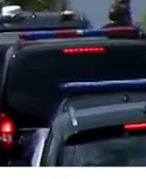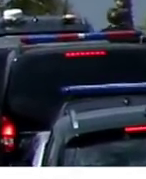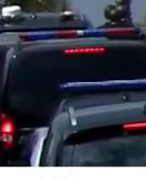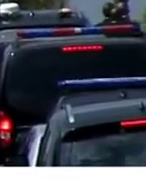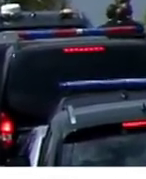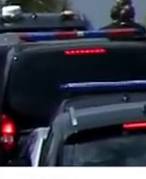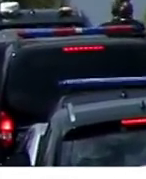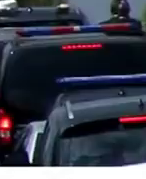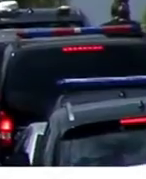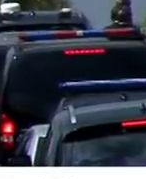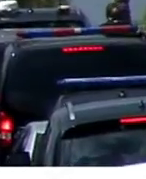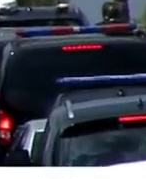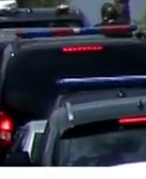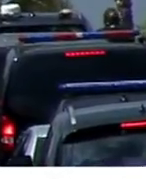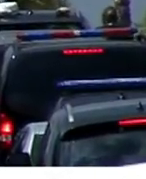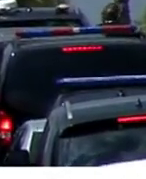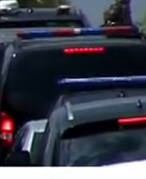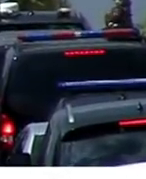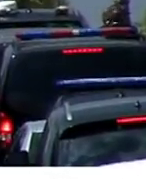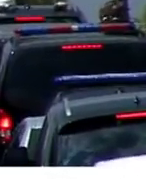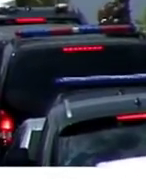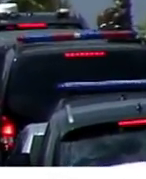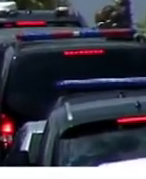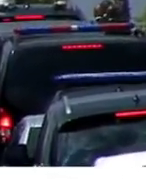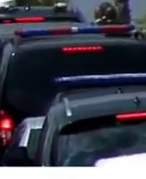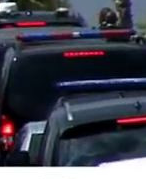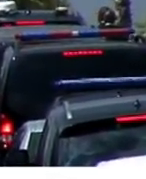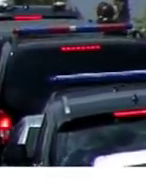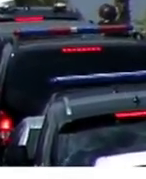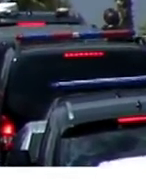Yeah, we must dial ama-comms wakhe.